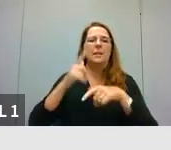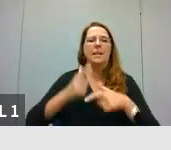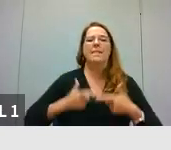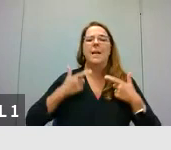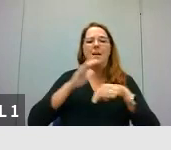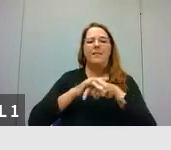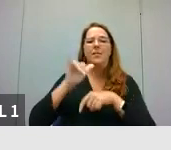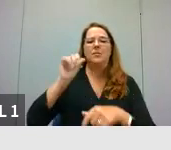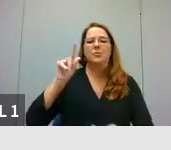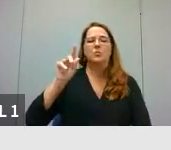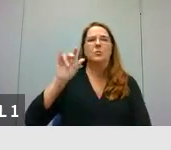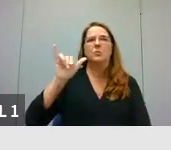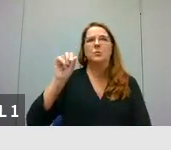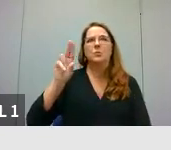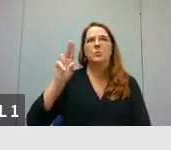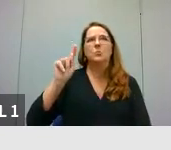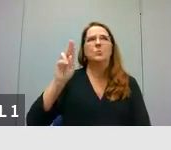through.